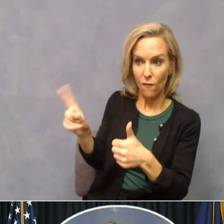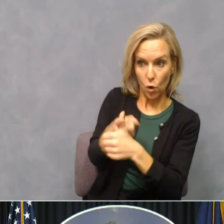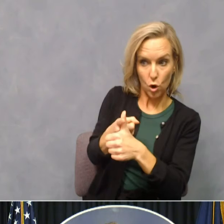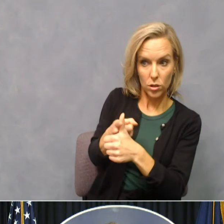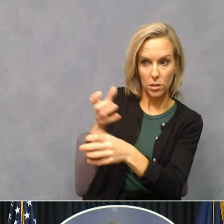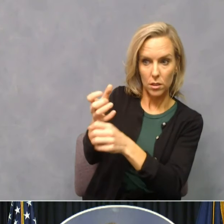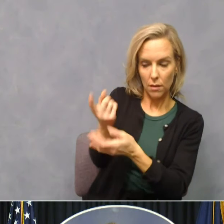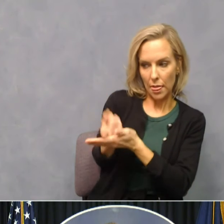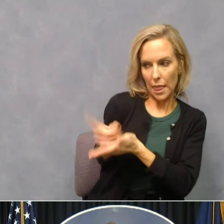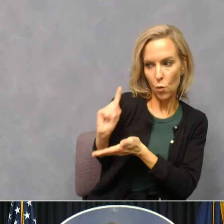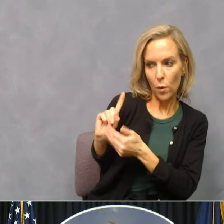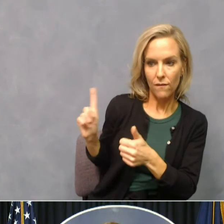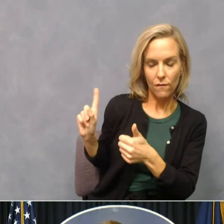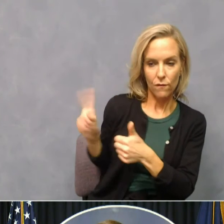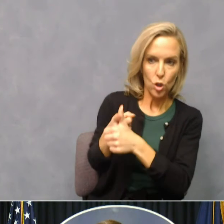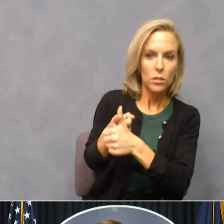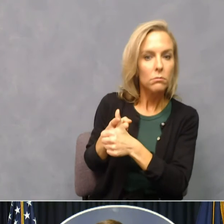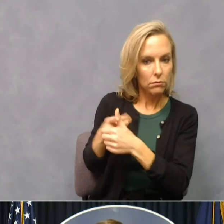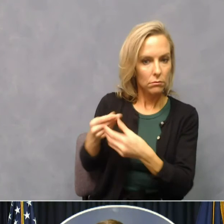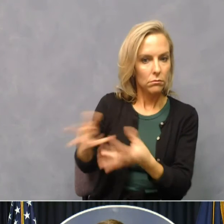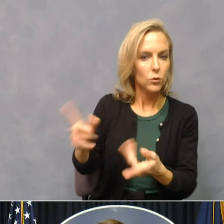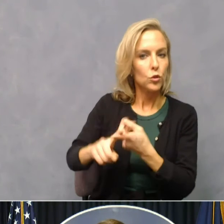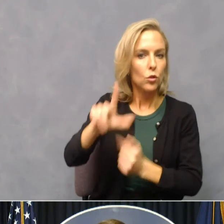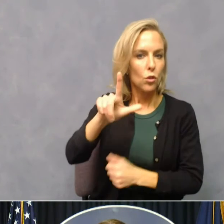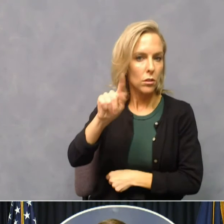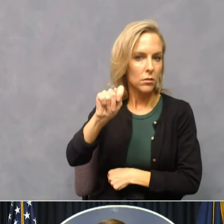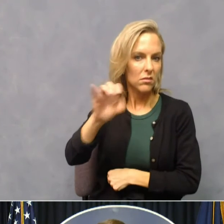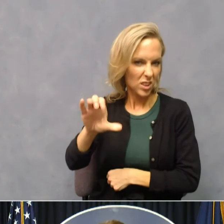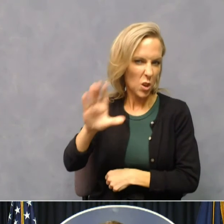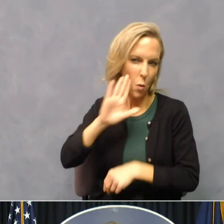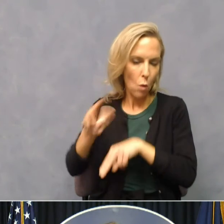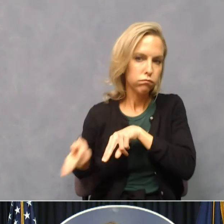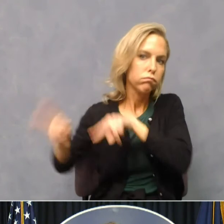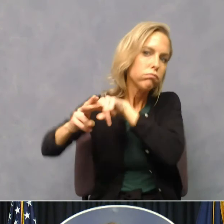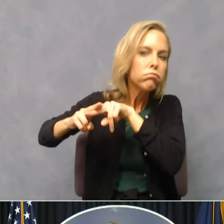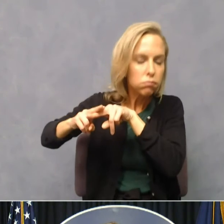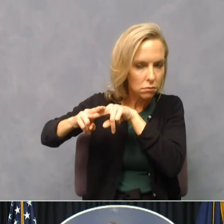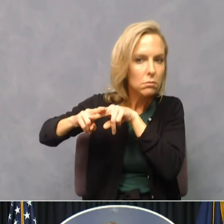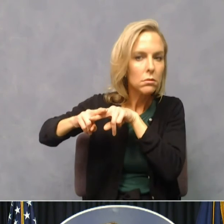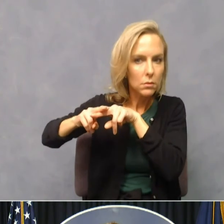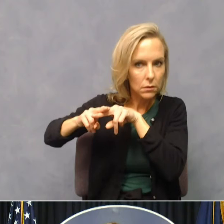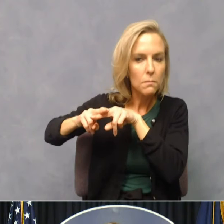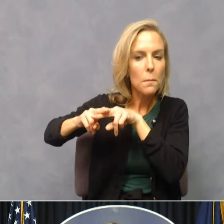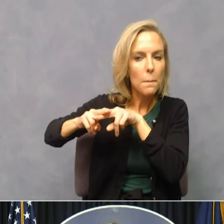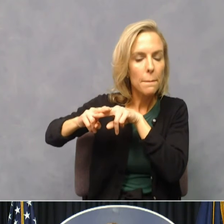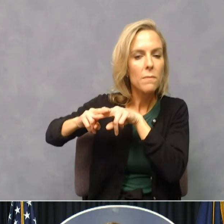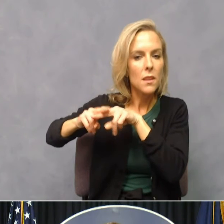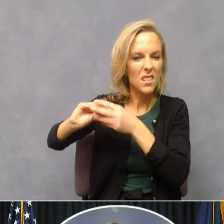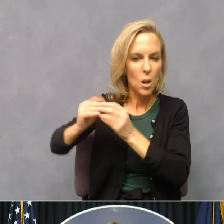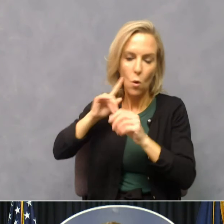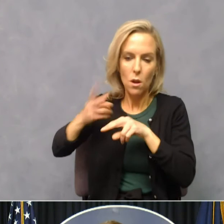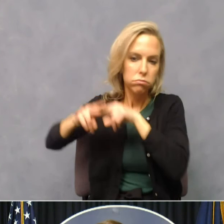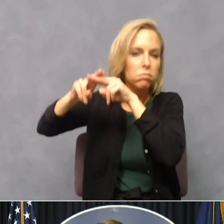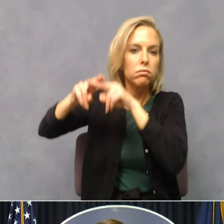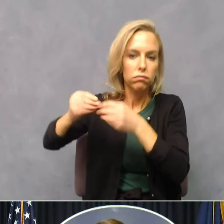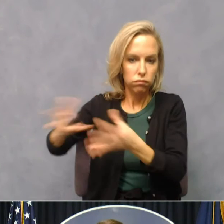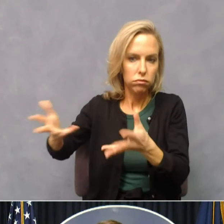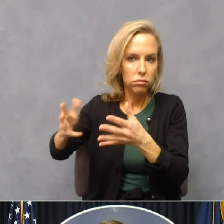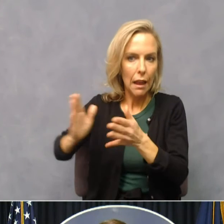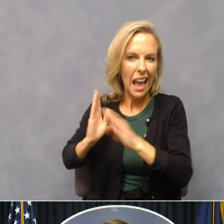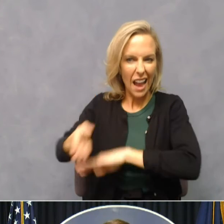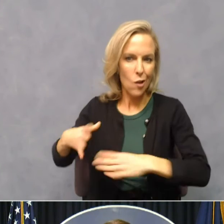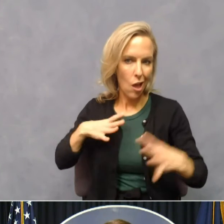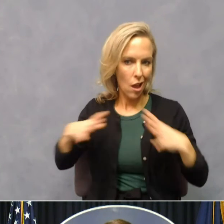vaccinating long-term care. This will ramp up a lot more after the holidays. We are